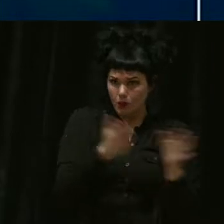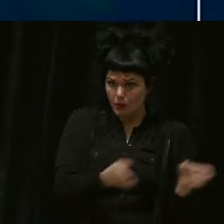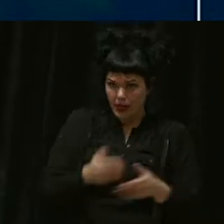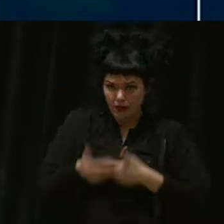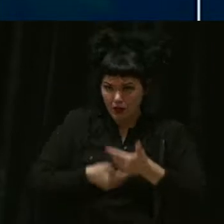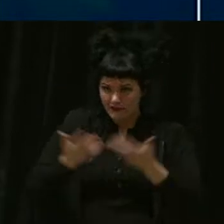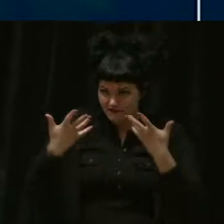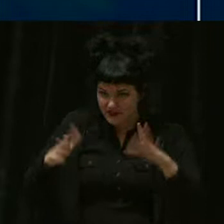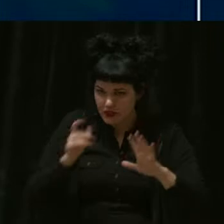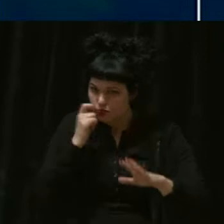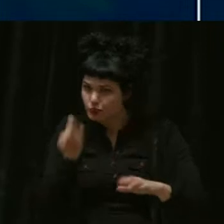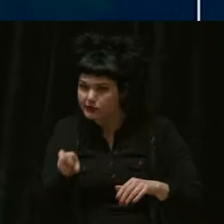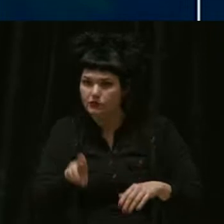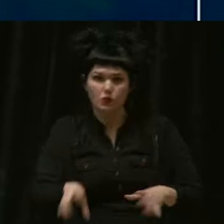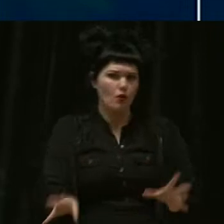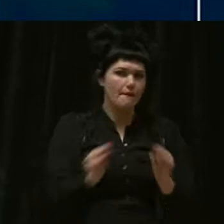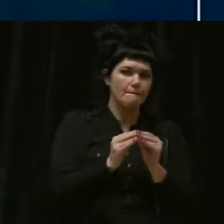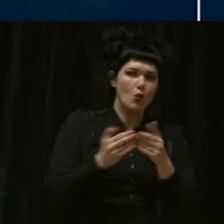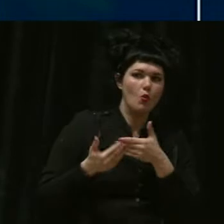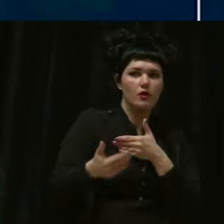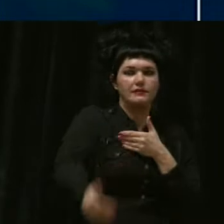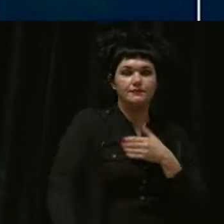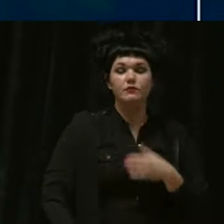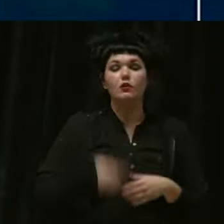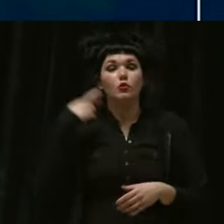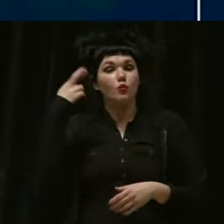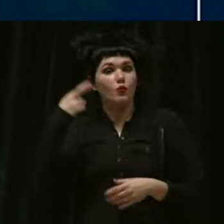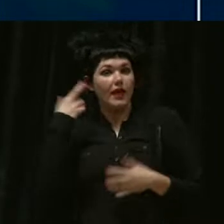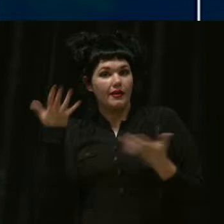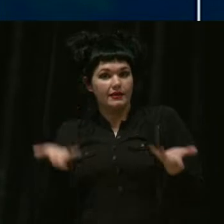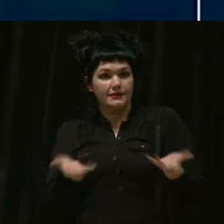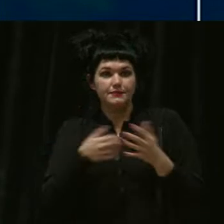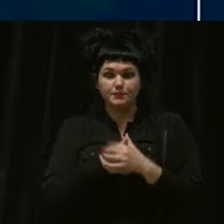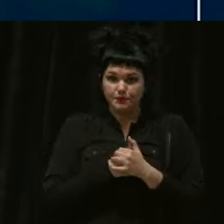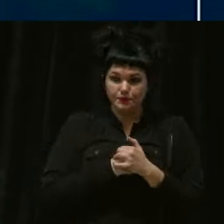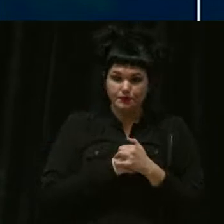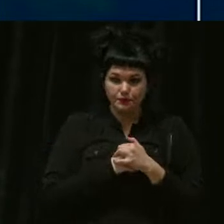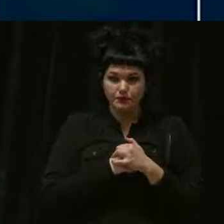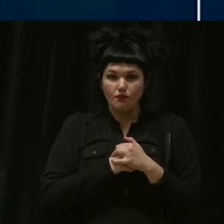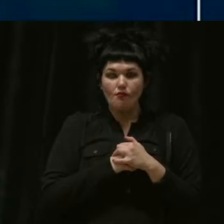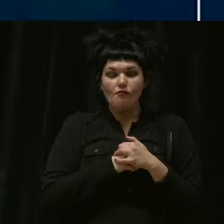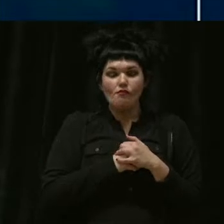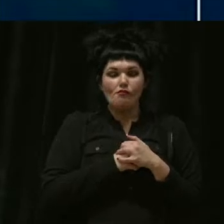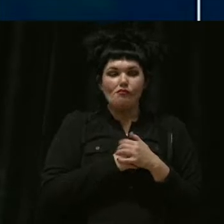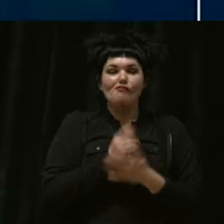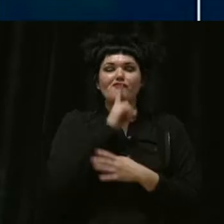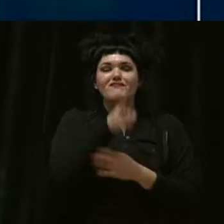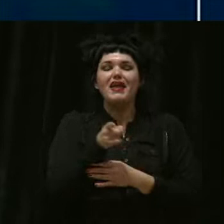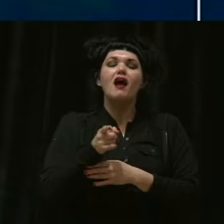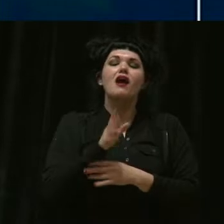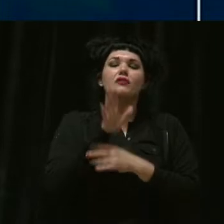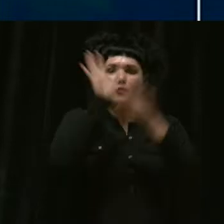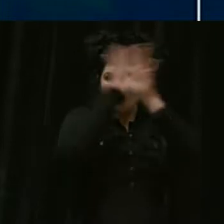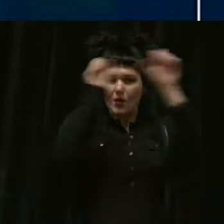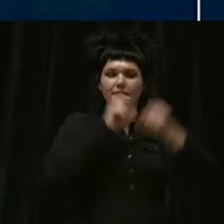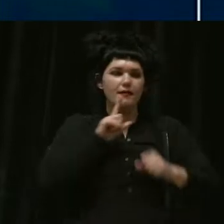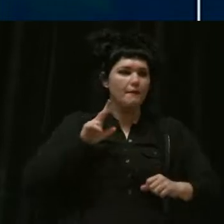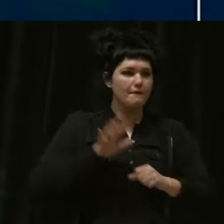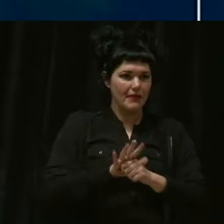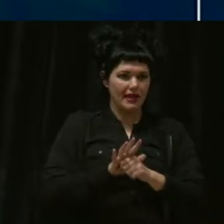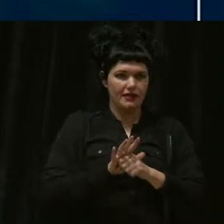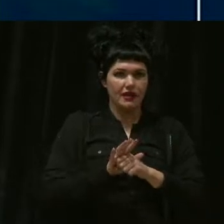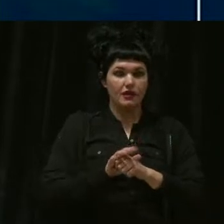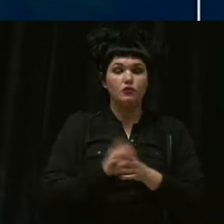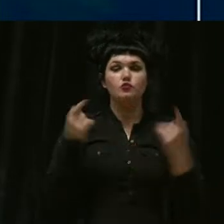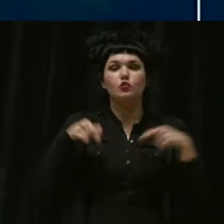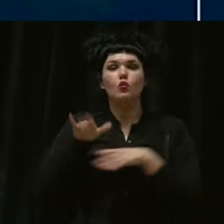will there be more? And the reality is that the president has committed, for as long as he's here,